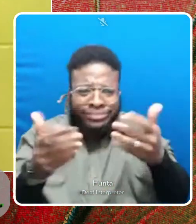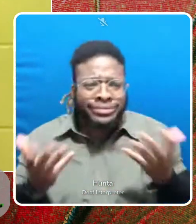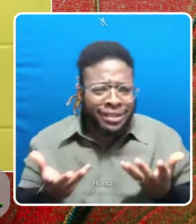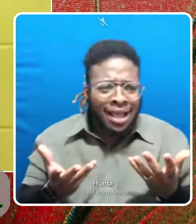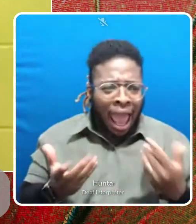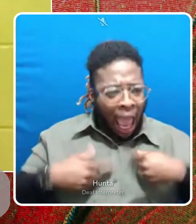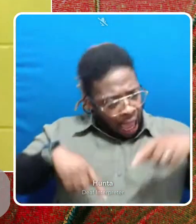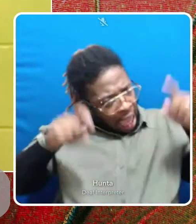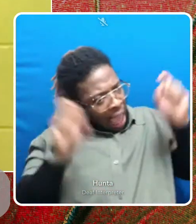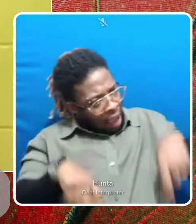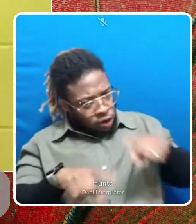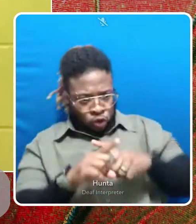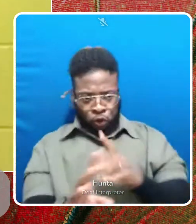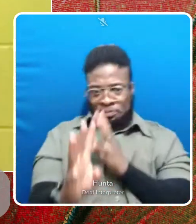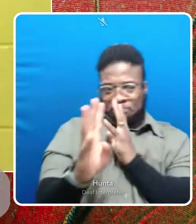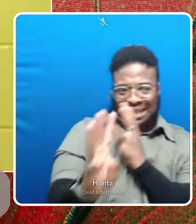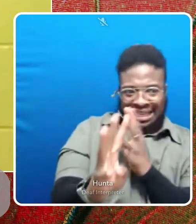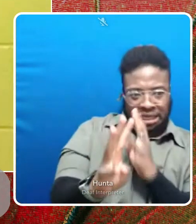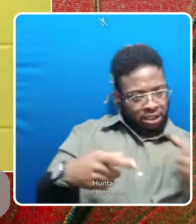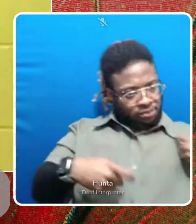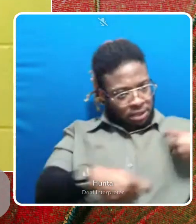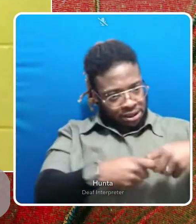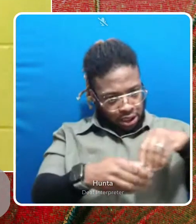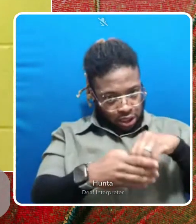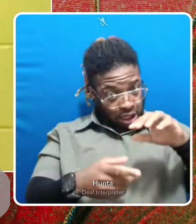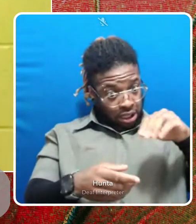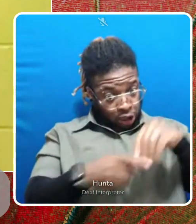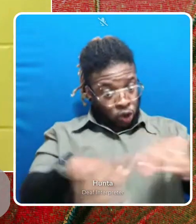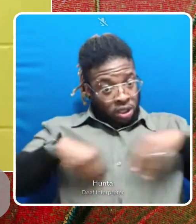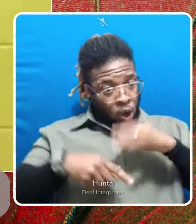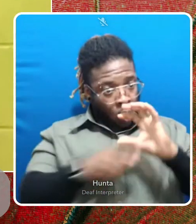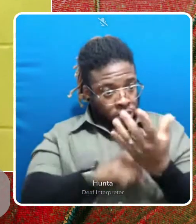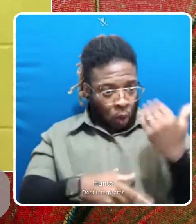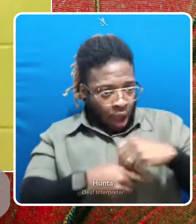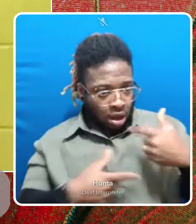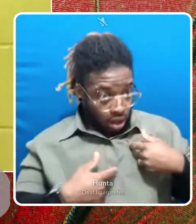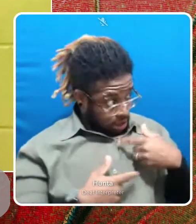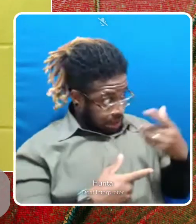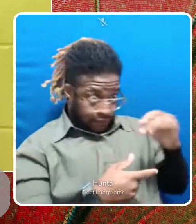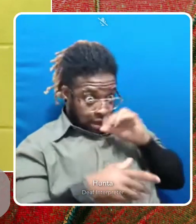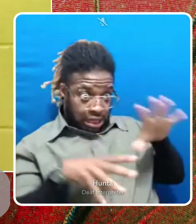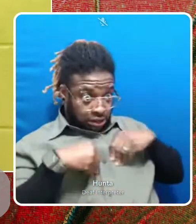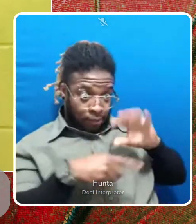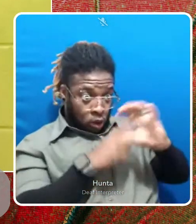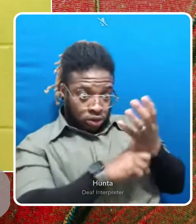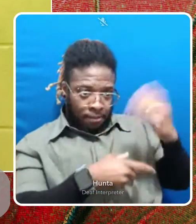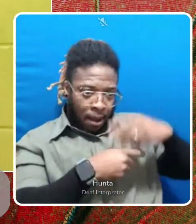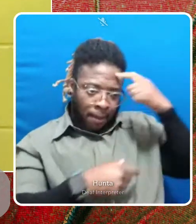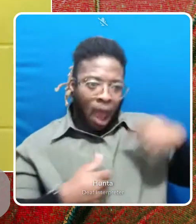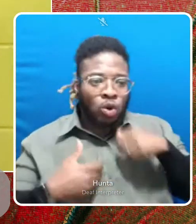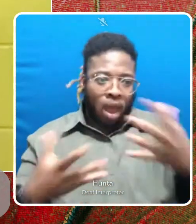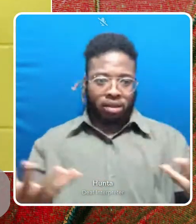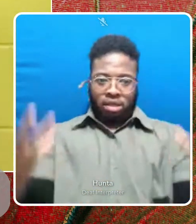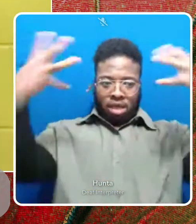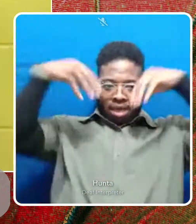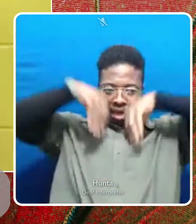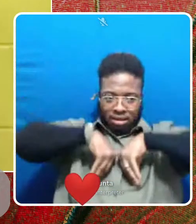I don't embrace my culture because I don't embrace my culture. I'm afraid to learn because I don't know